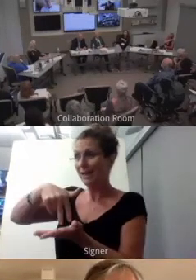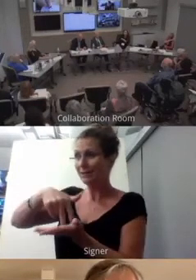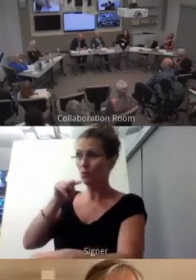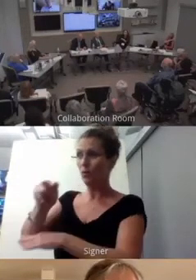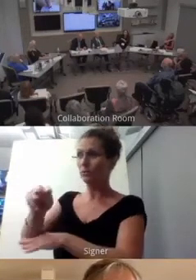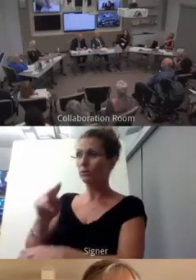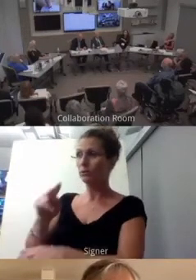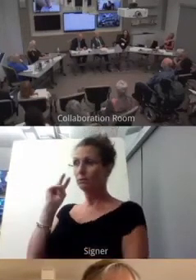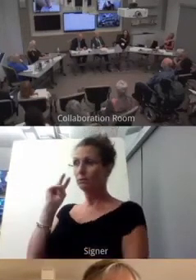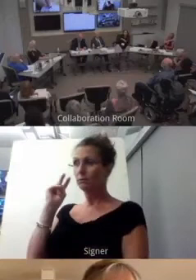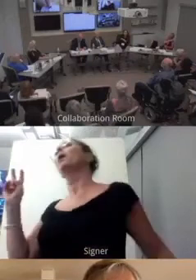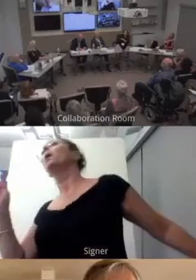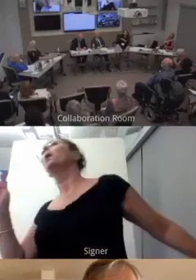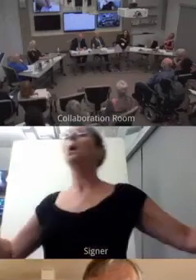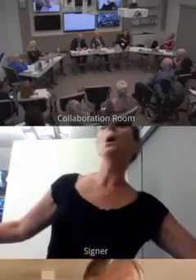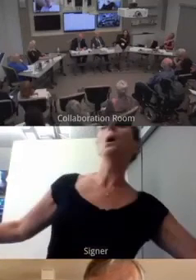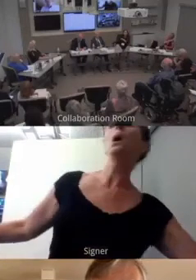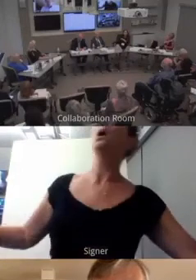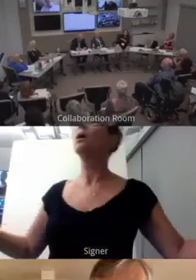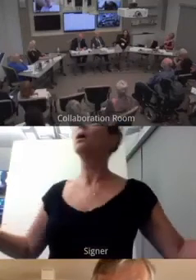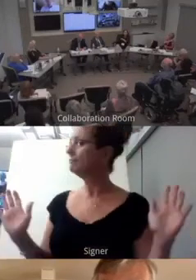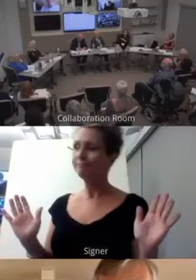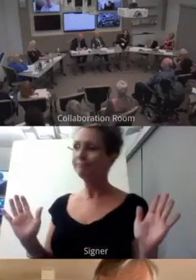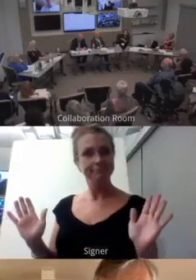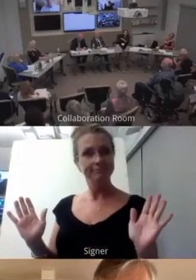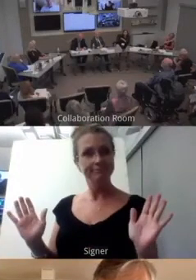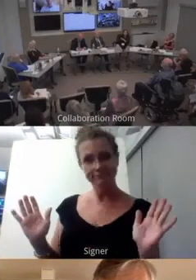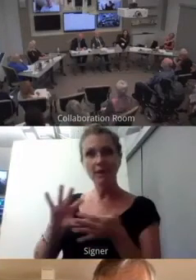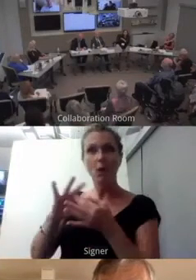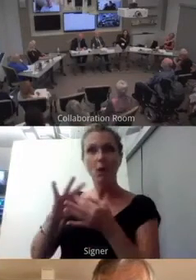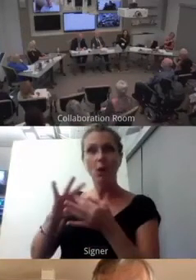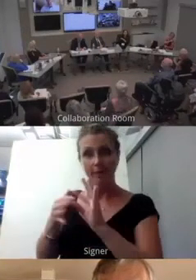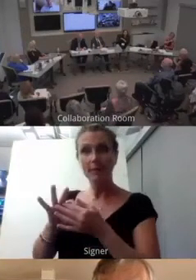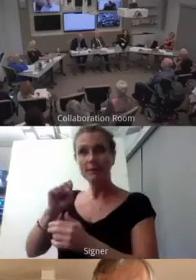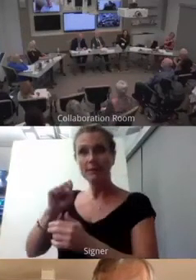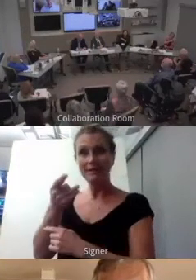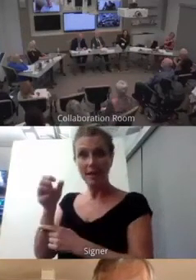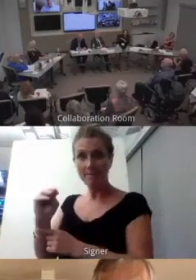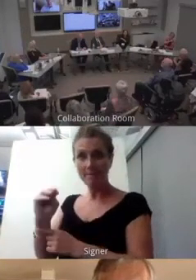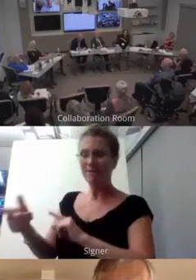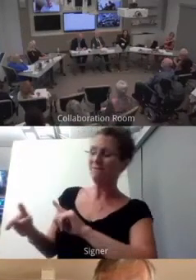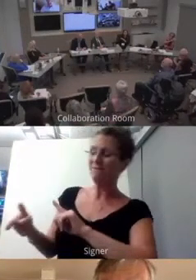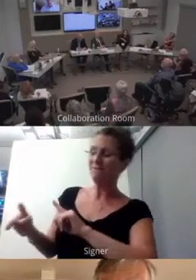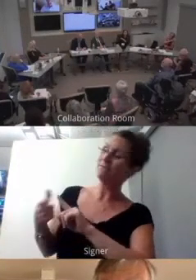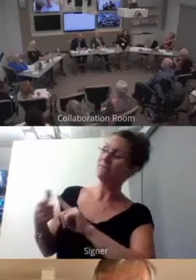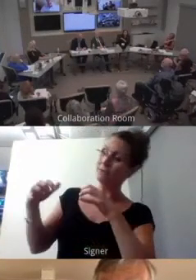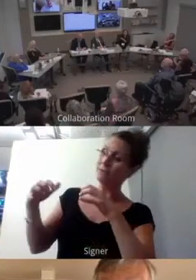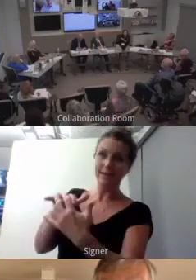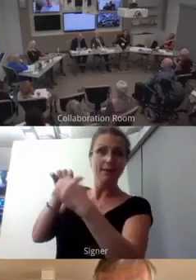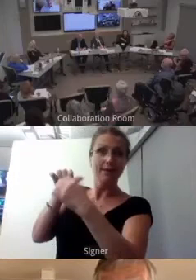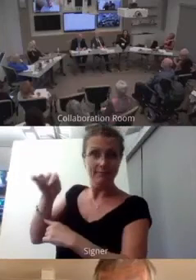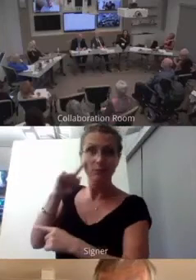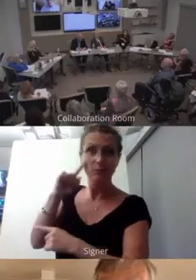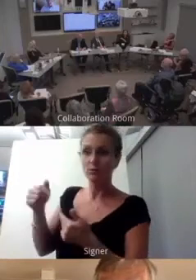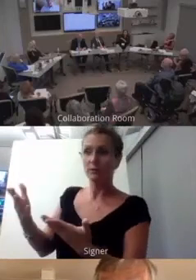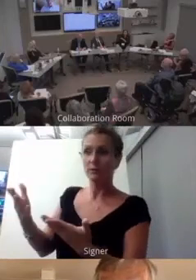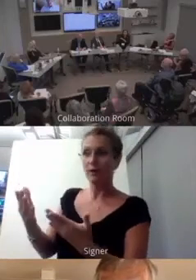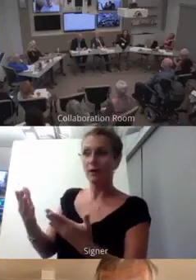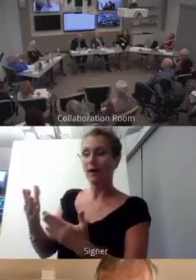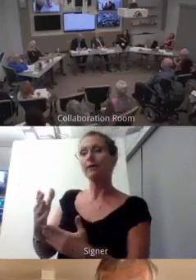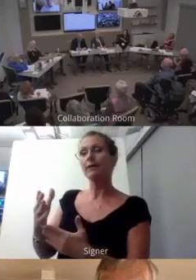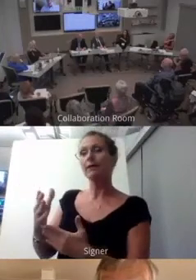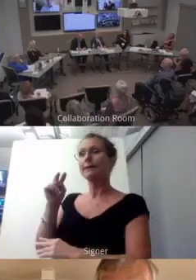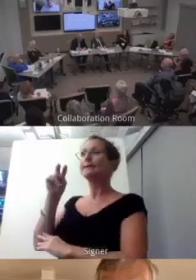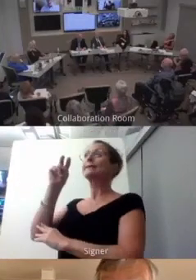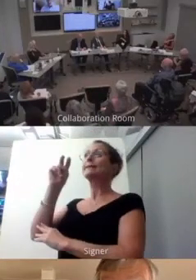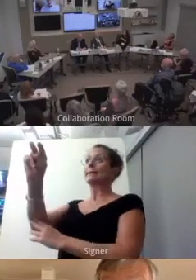stadiums for the Olympics were the first stadiums in the United States that provided a line of sight to the playing field when everyone stood up for wheelchair